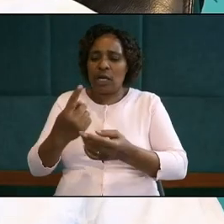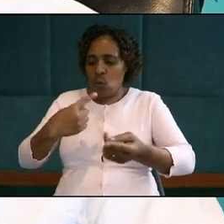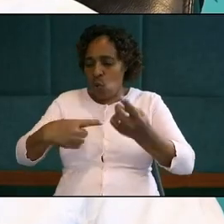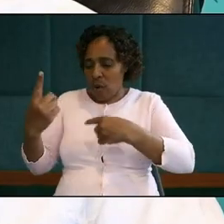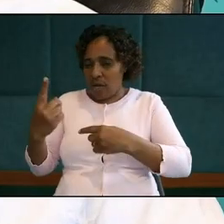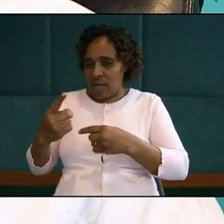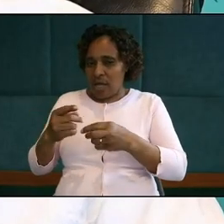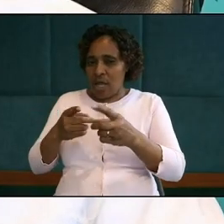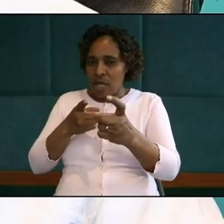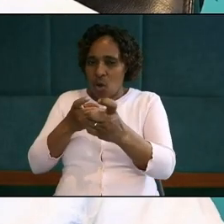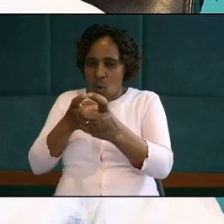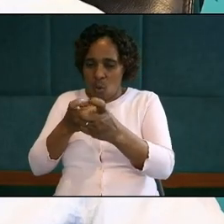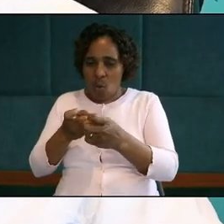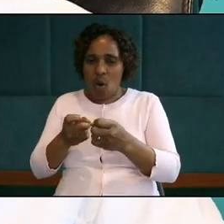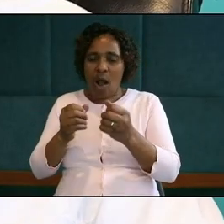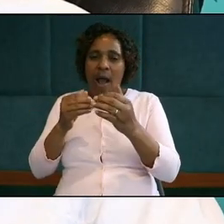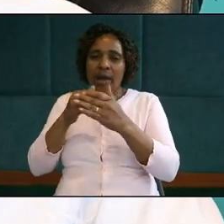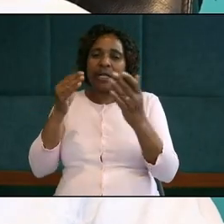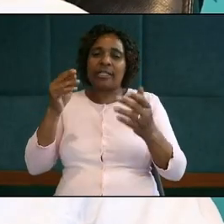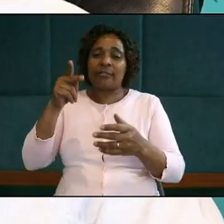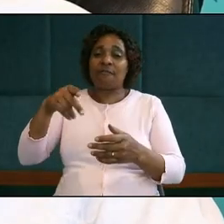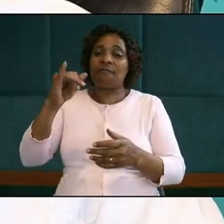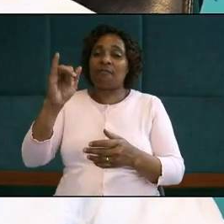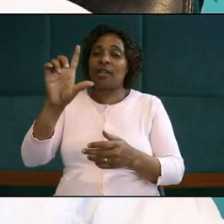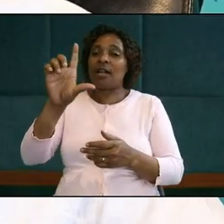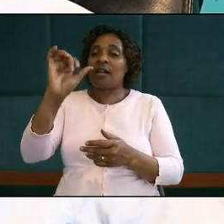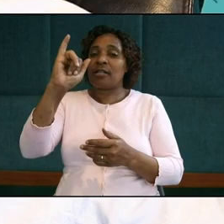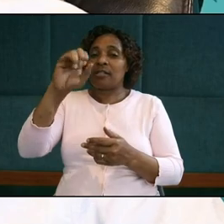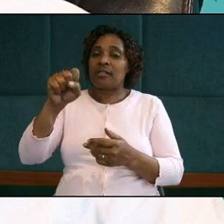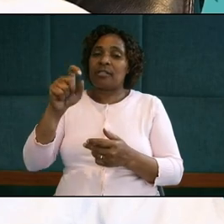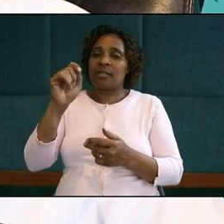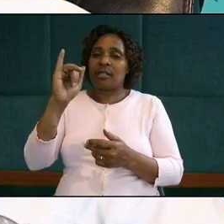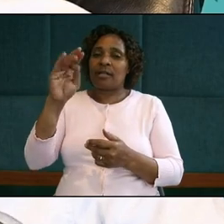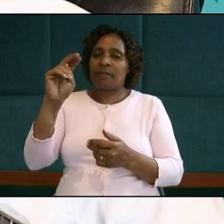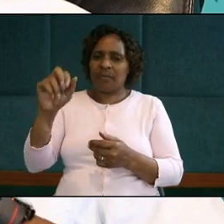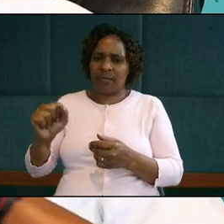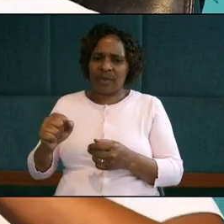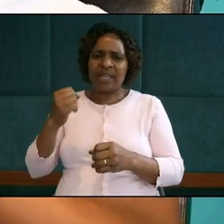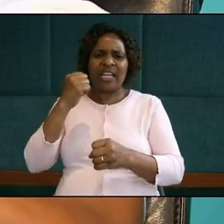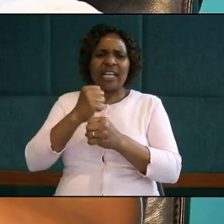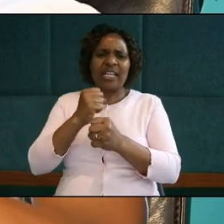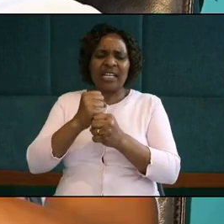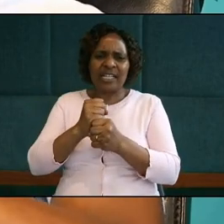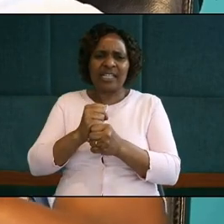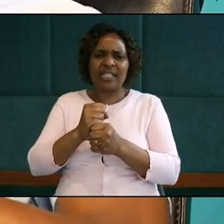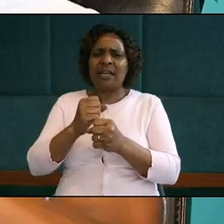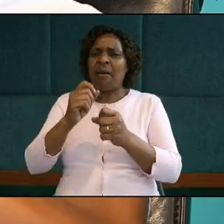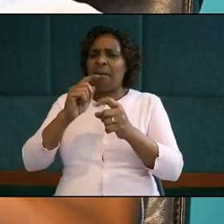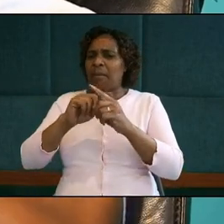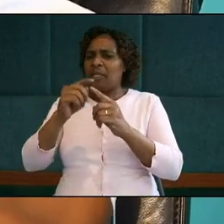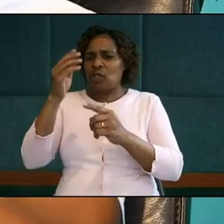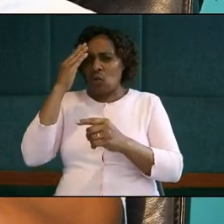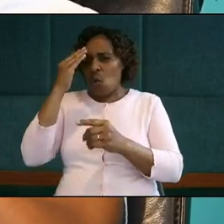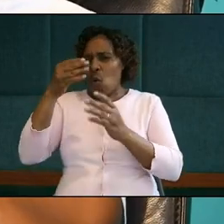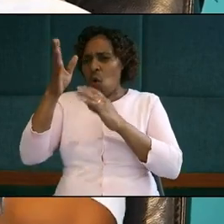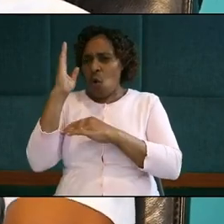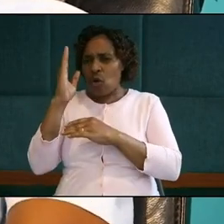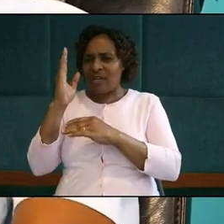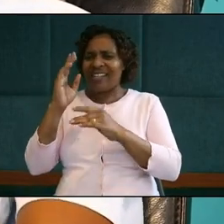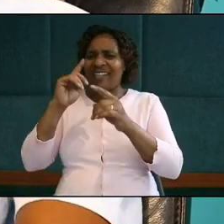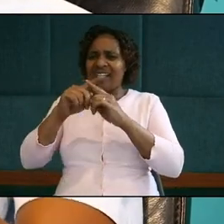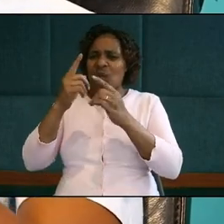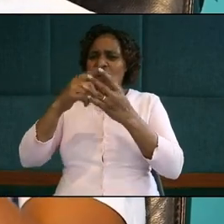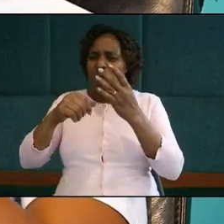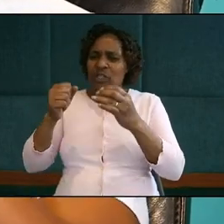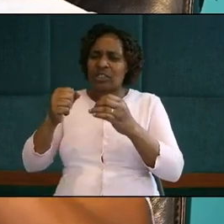okay. against the Philistines. Yeah. And so you find that they viewed it as more of a God. Yeah. As like the ark is what